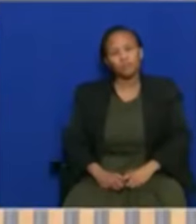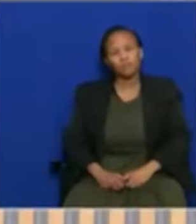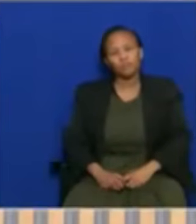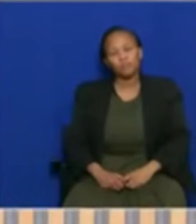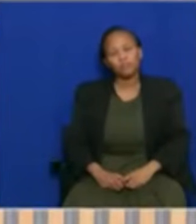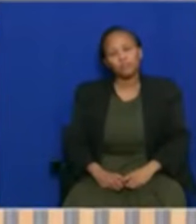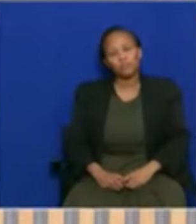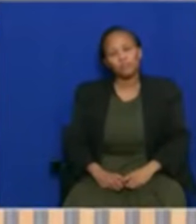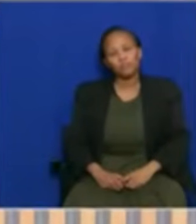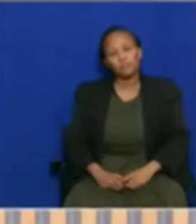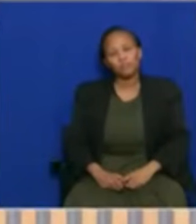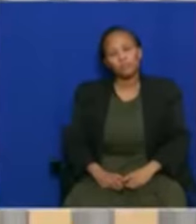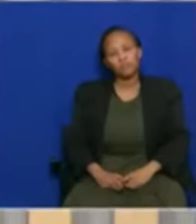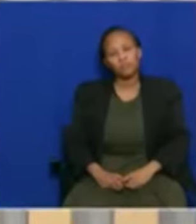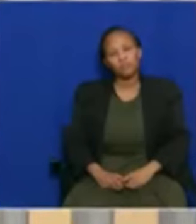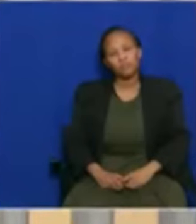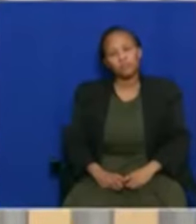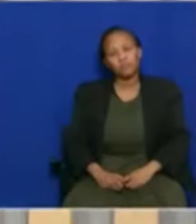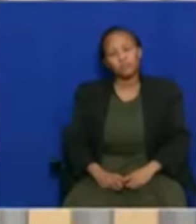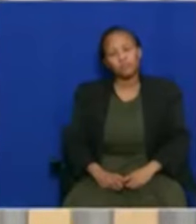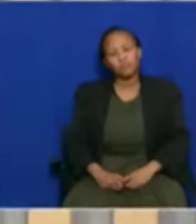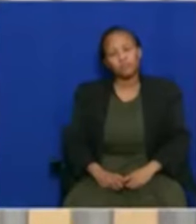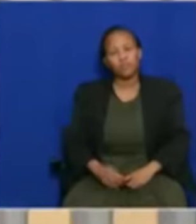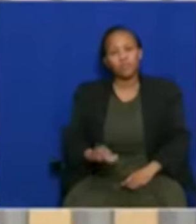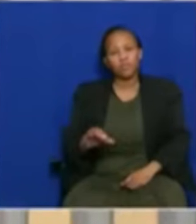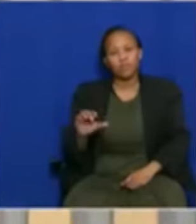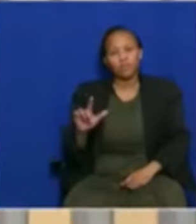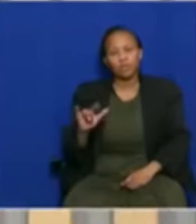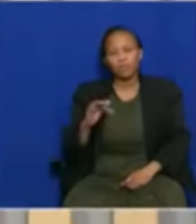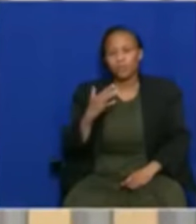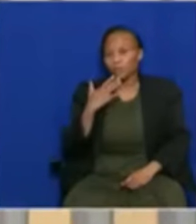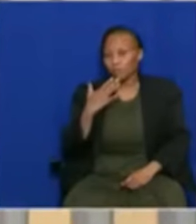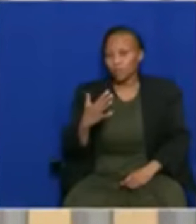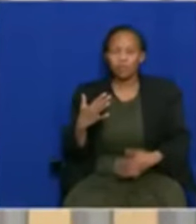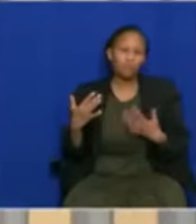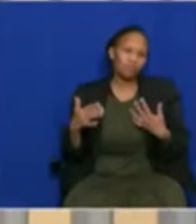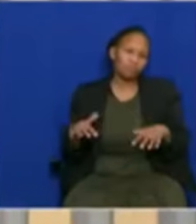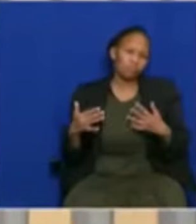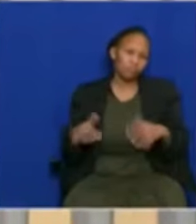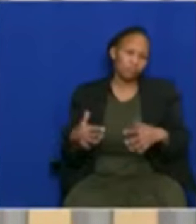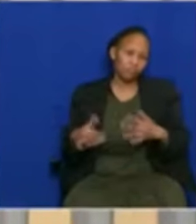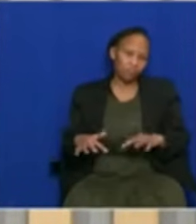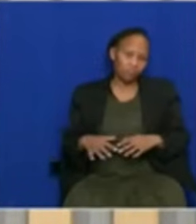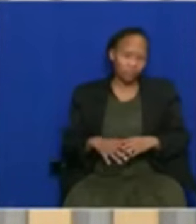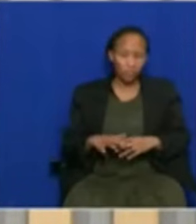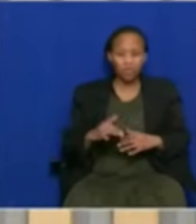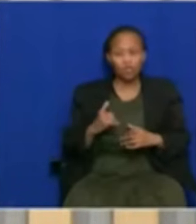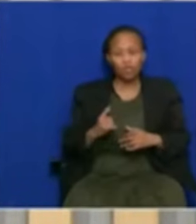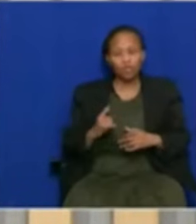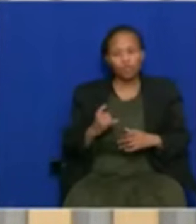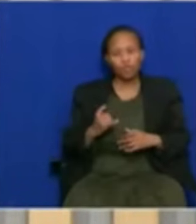Colonel, Chair. thank you very much. You are excused.